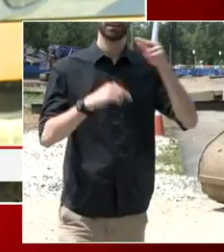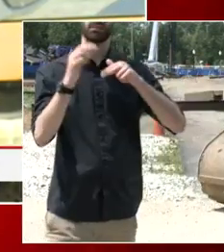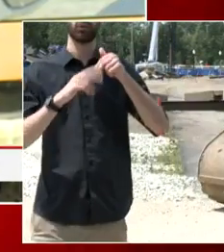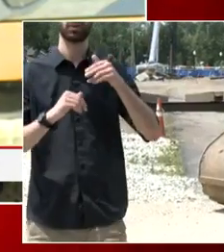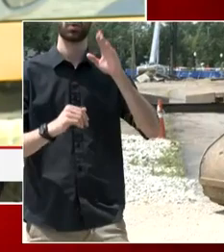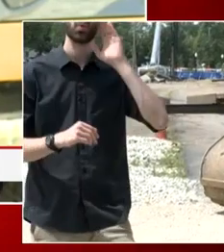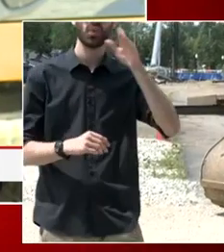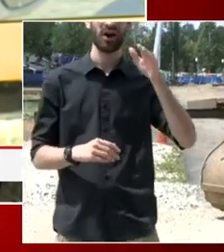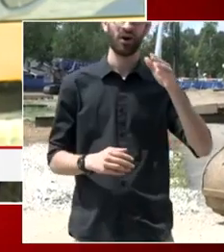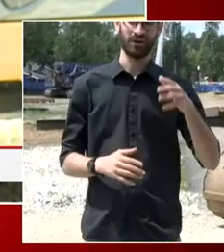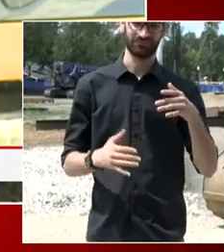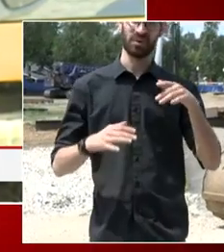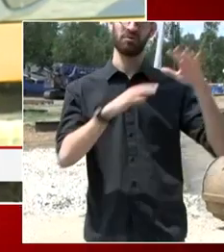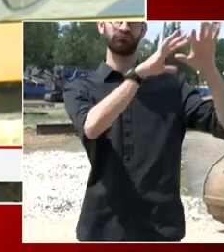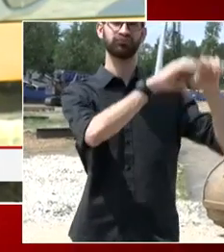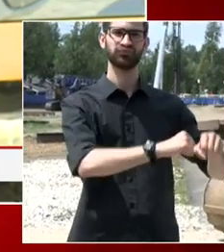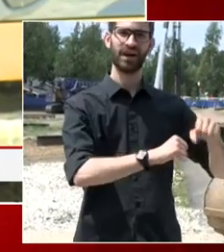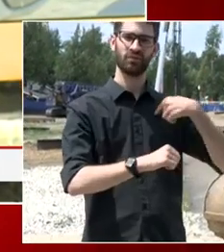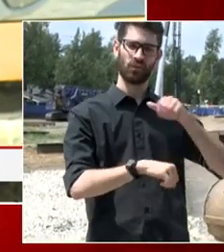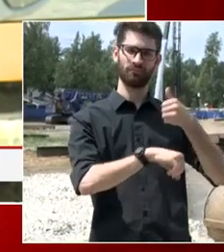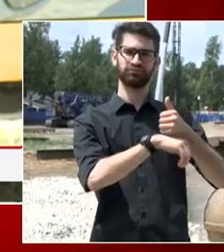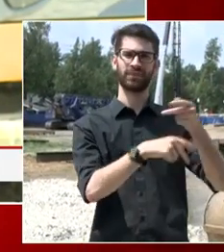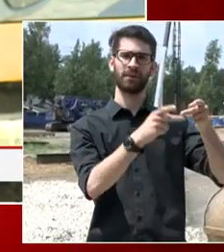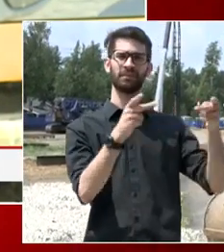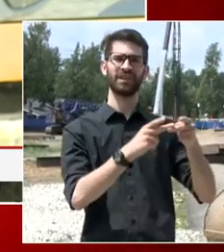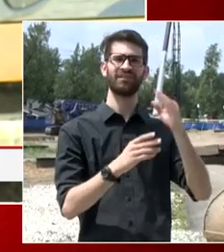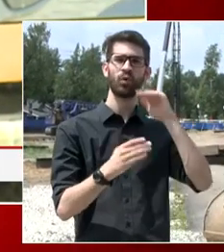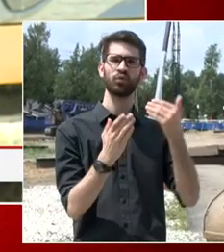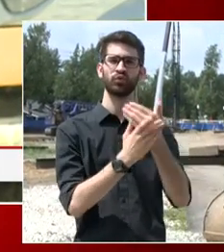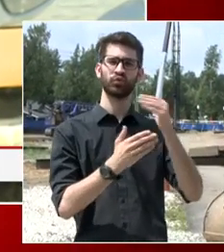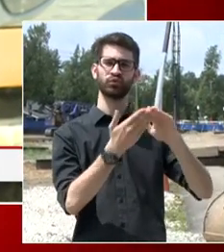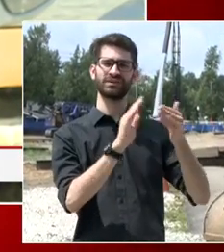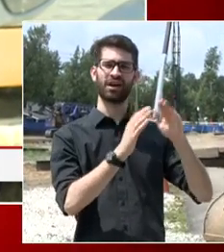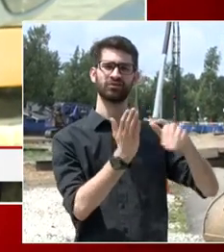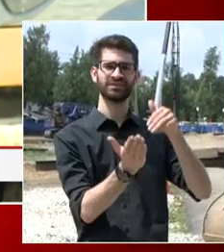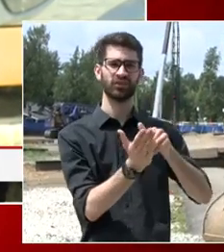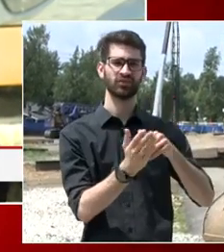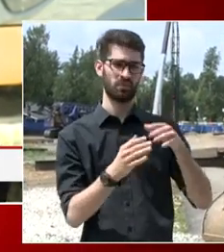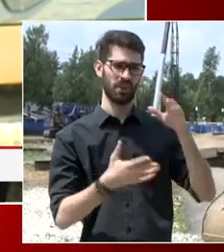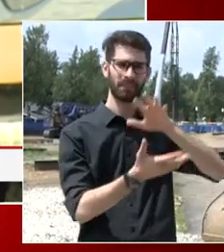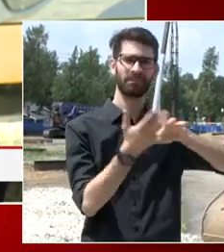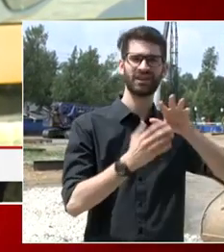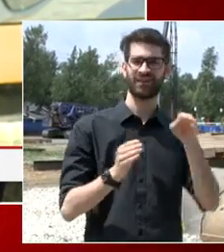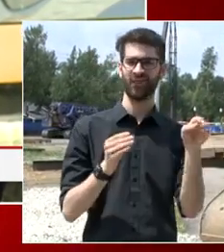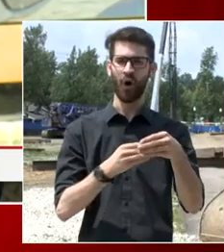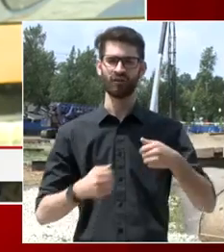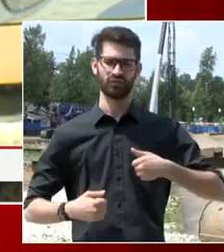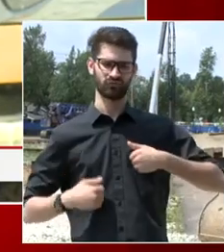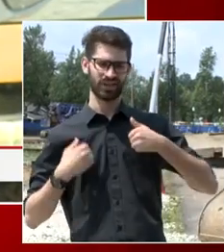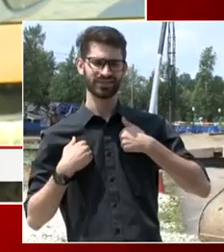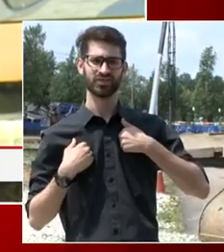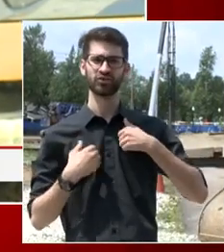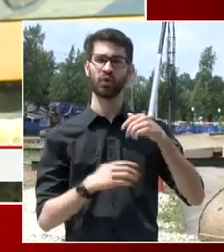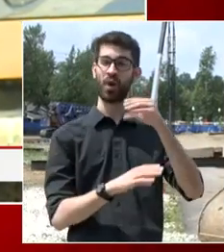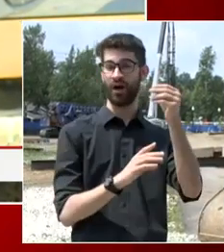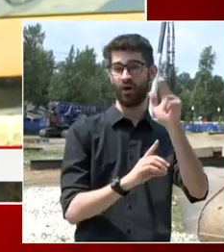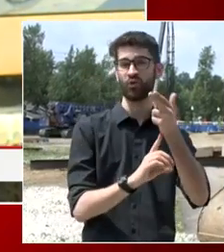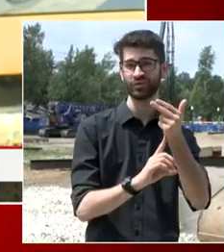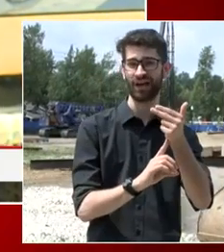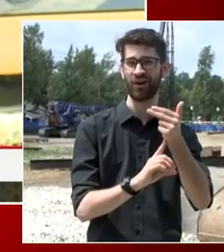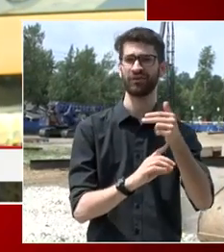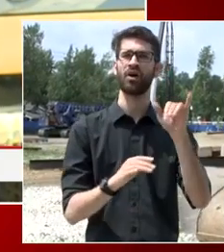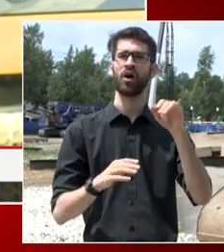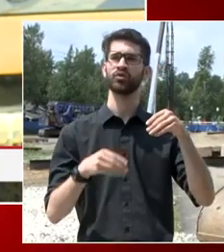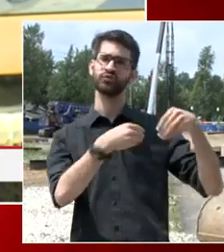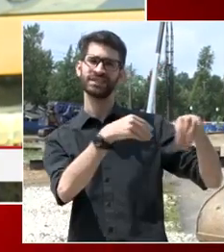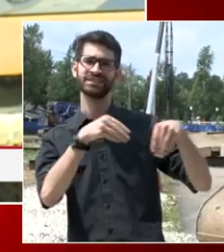center, which is going to be a mix of office, residential, possibly even hotel, as well as retail to